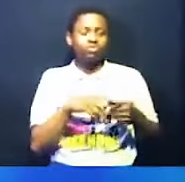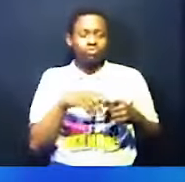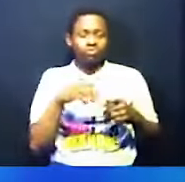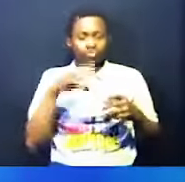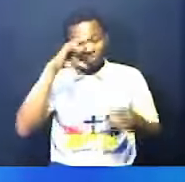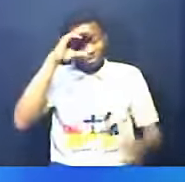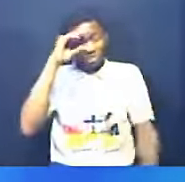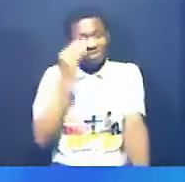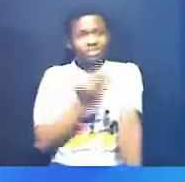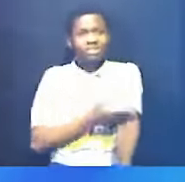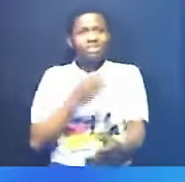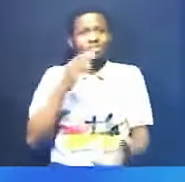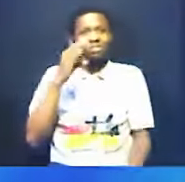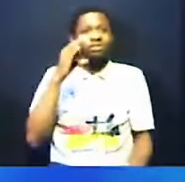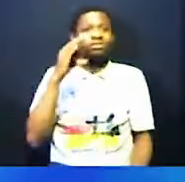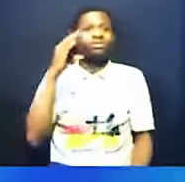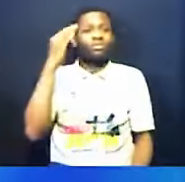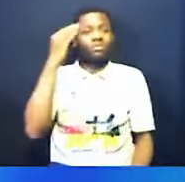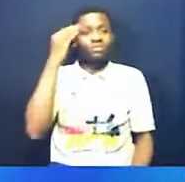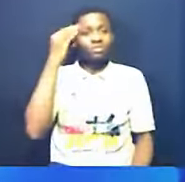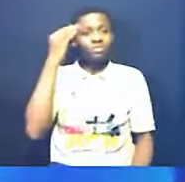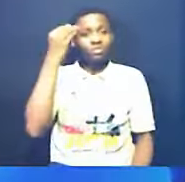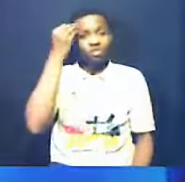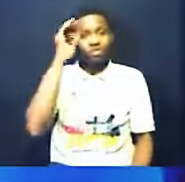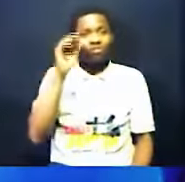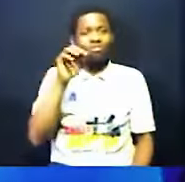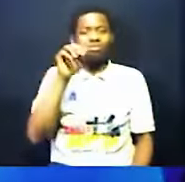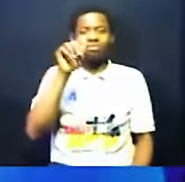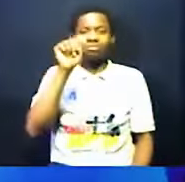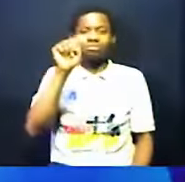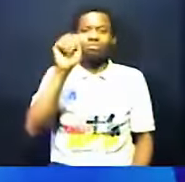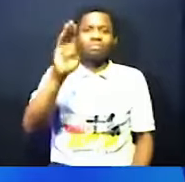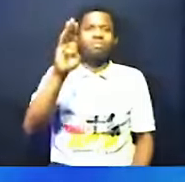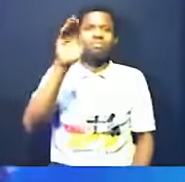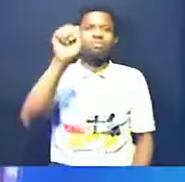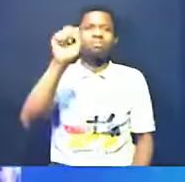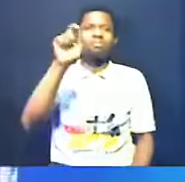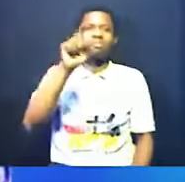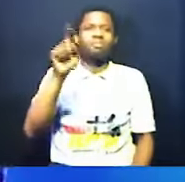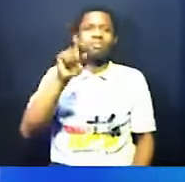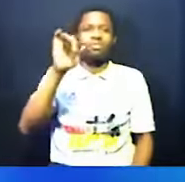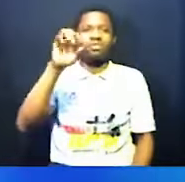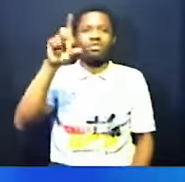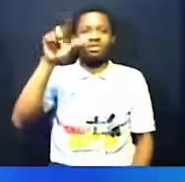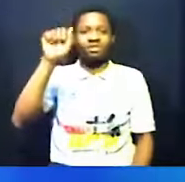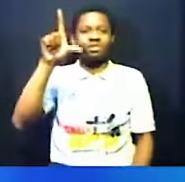be among those who eat on your table. That is his instruction to Solomon.